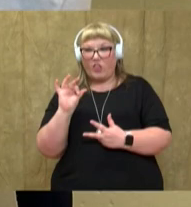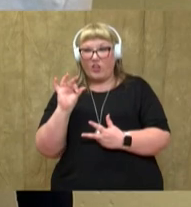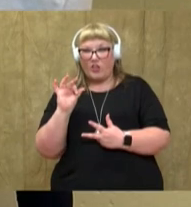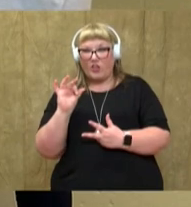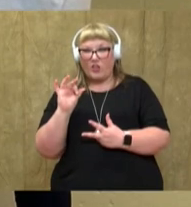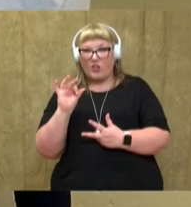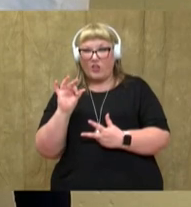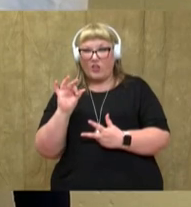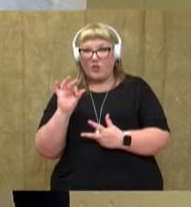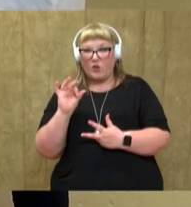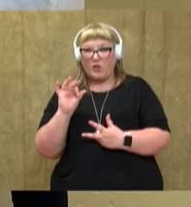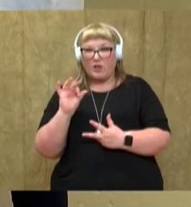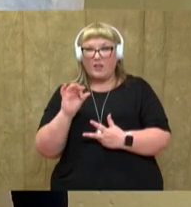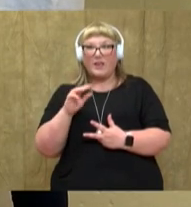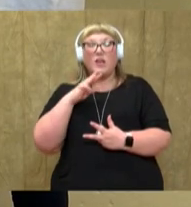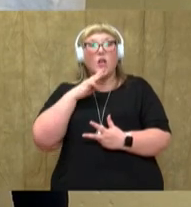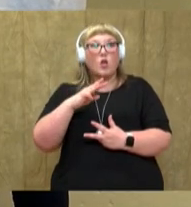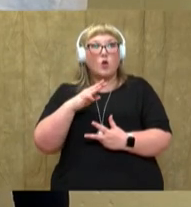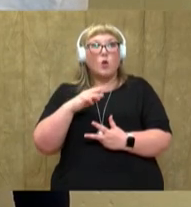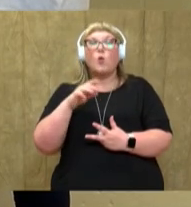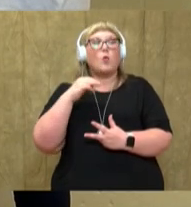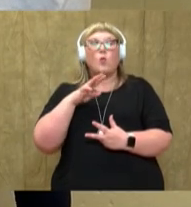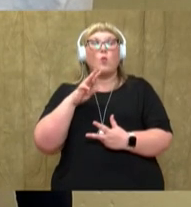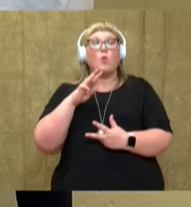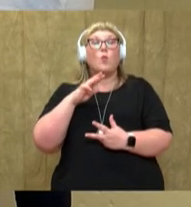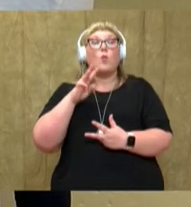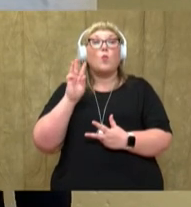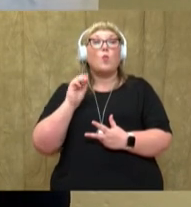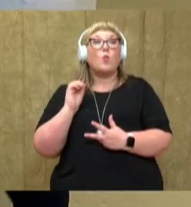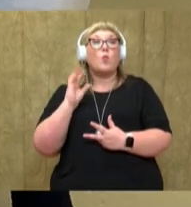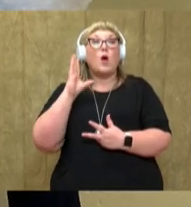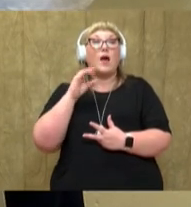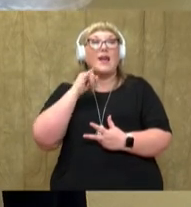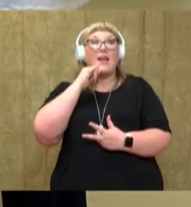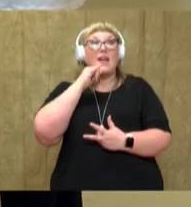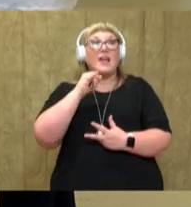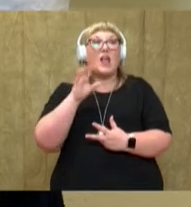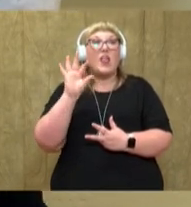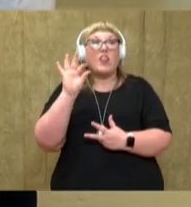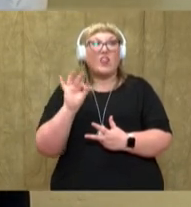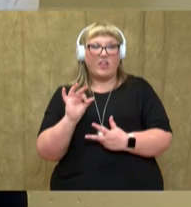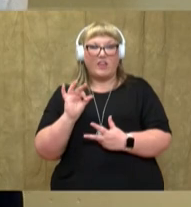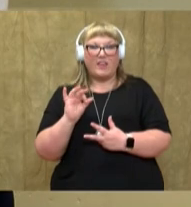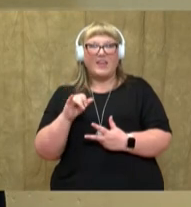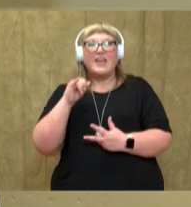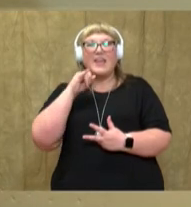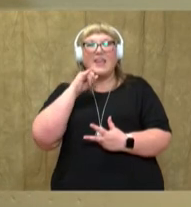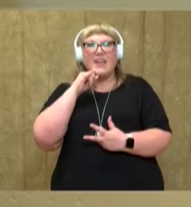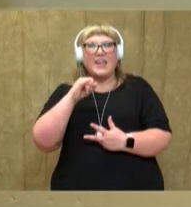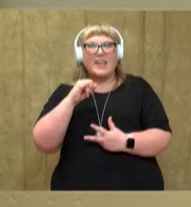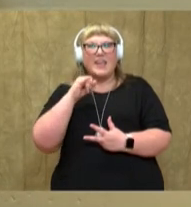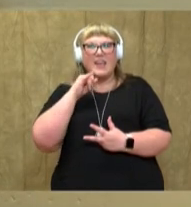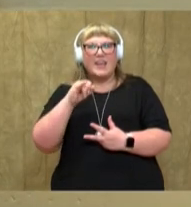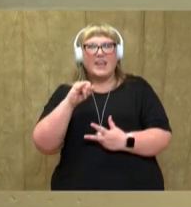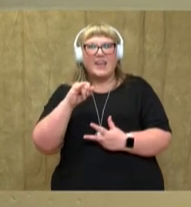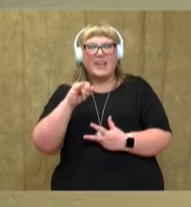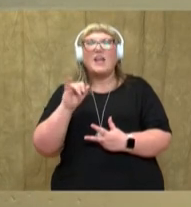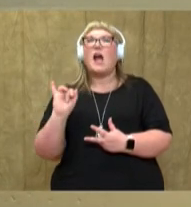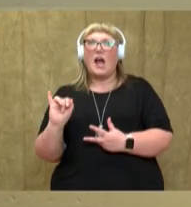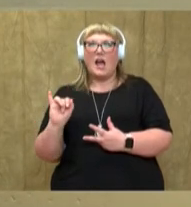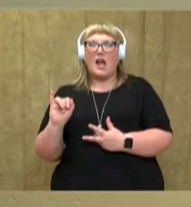Very good, friends. W. E. With. Very good. Now the ending sound. W.